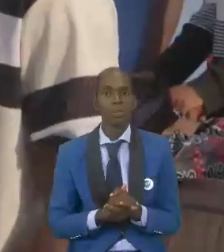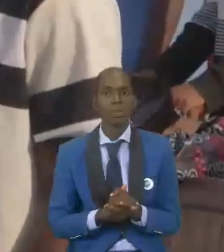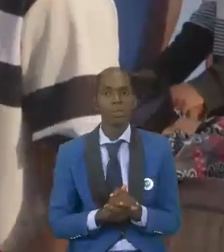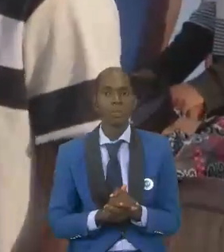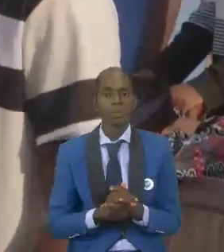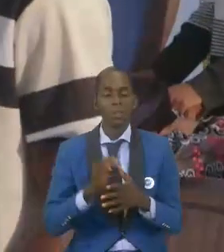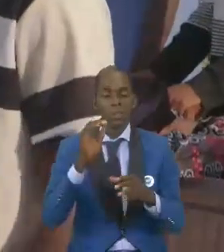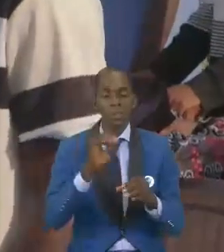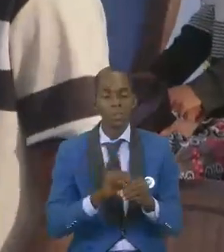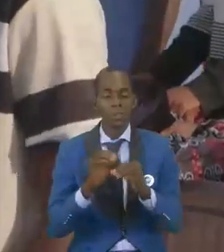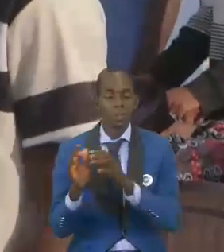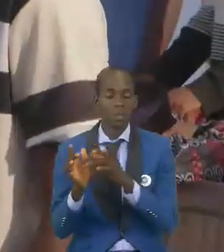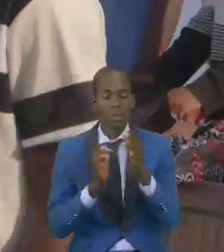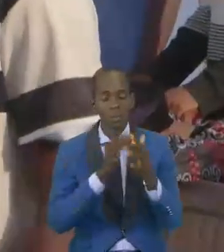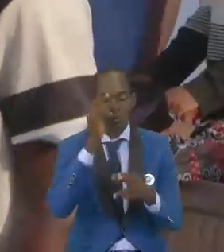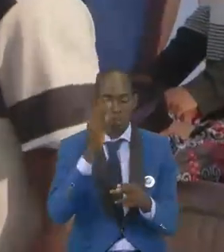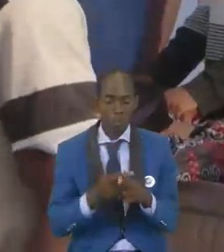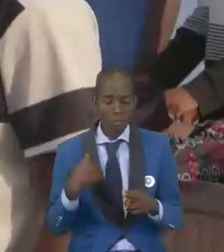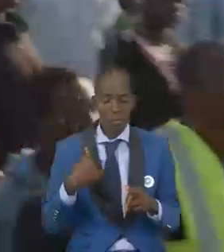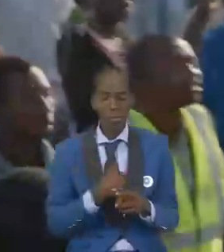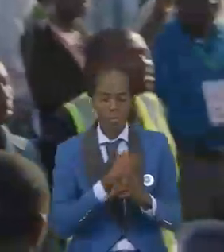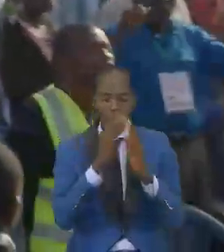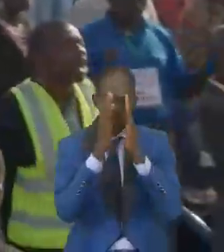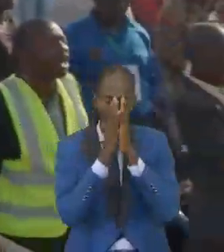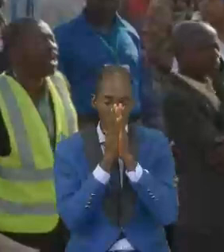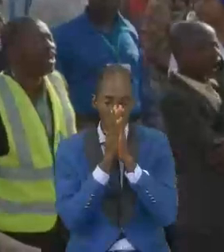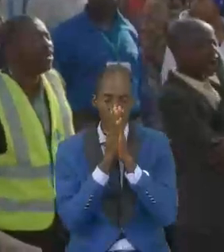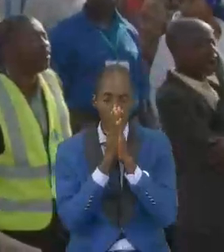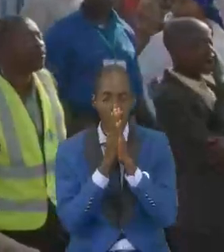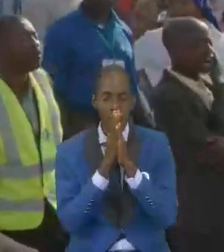In Jesus' name we pray.